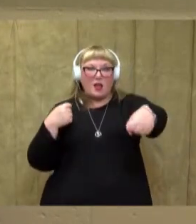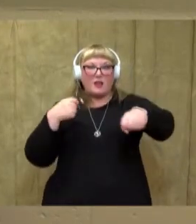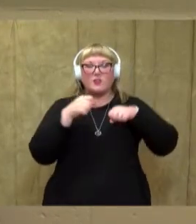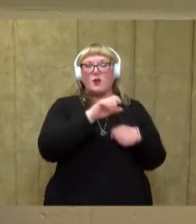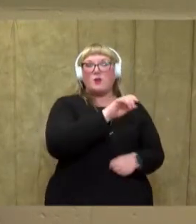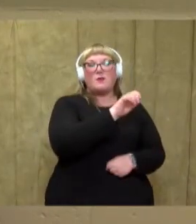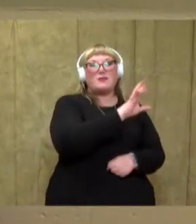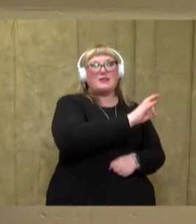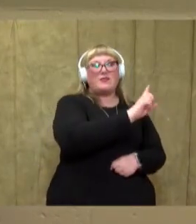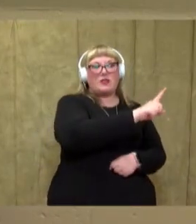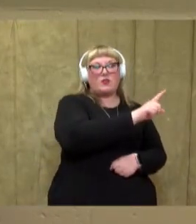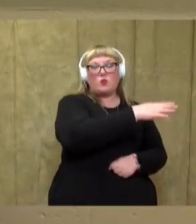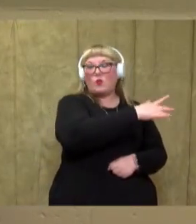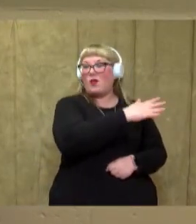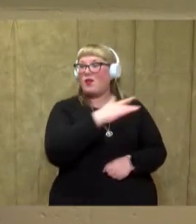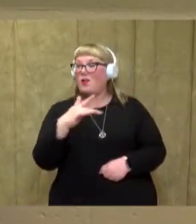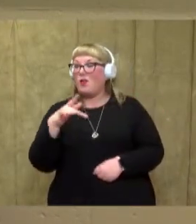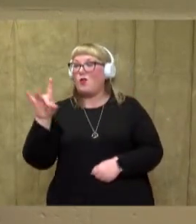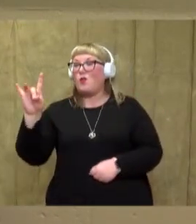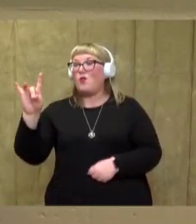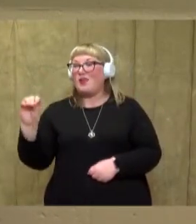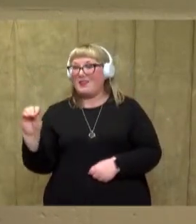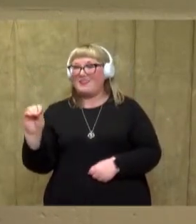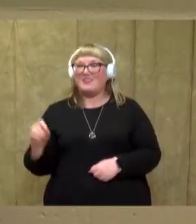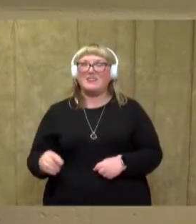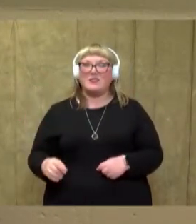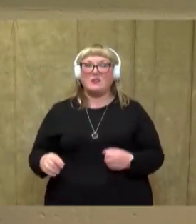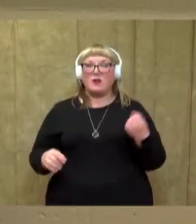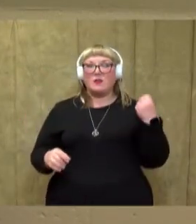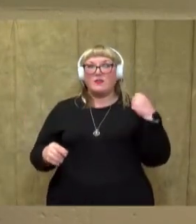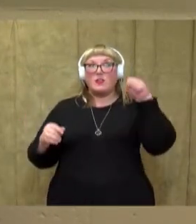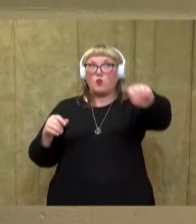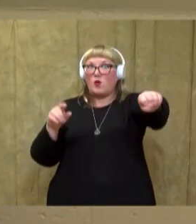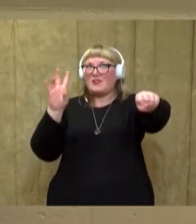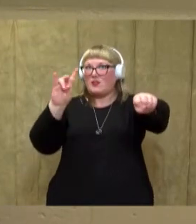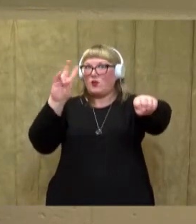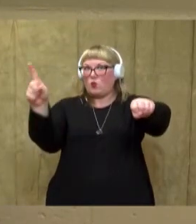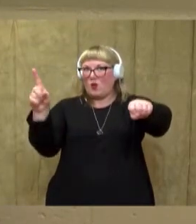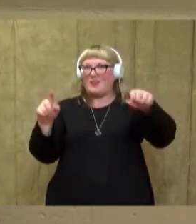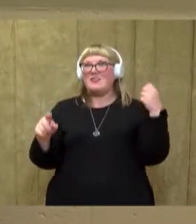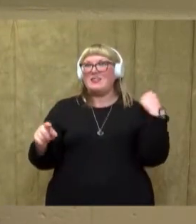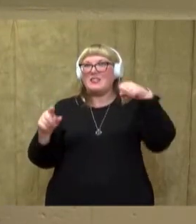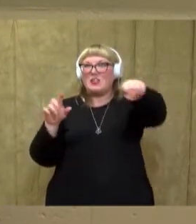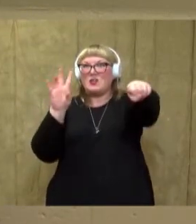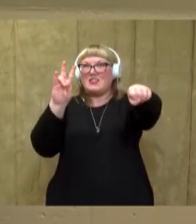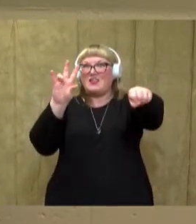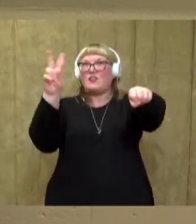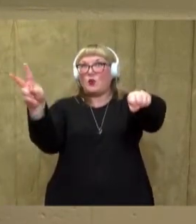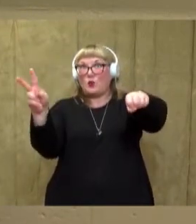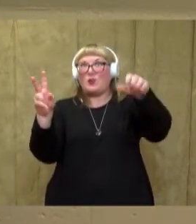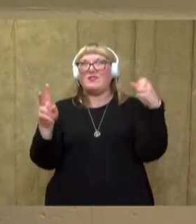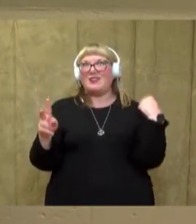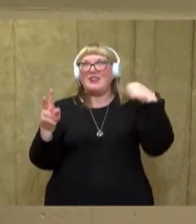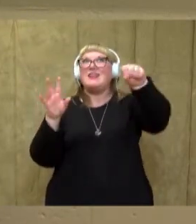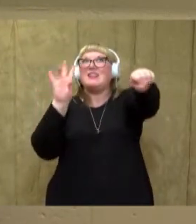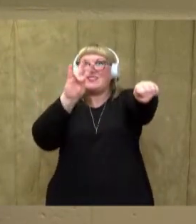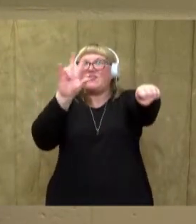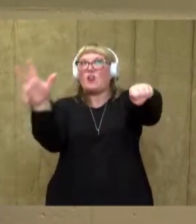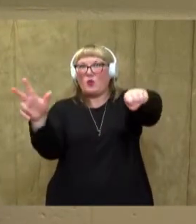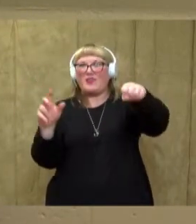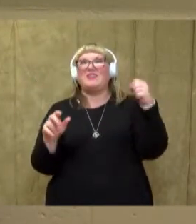arms from 71 to 80. 71, 72,